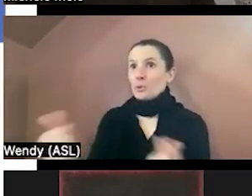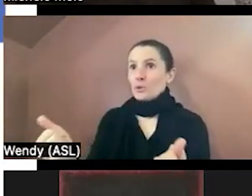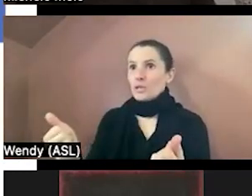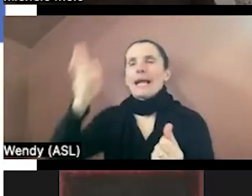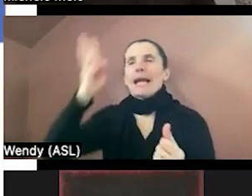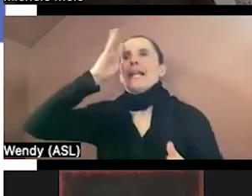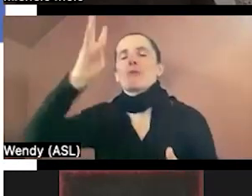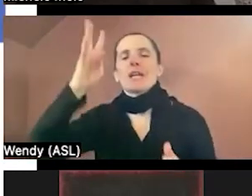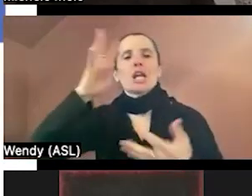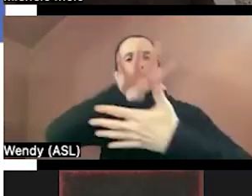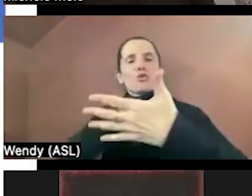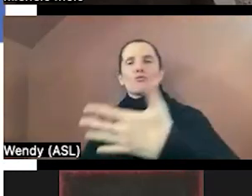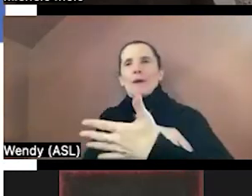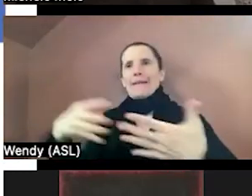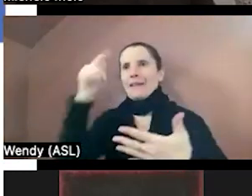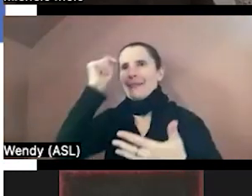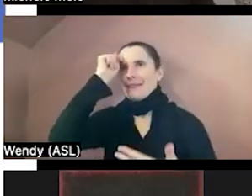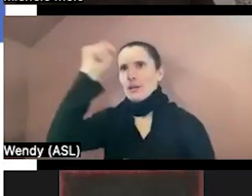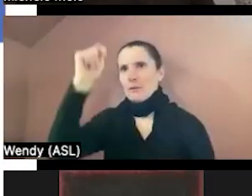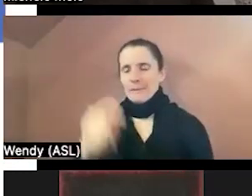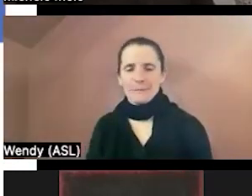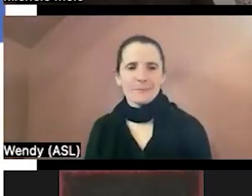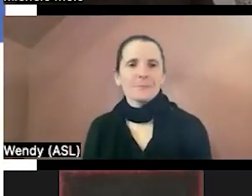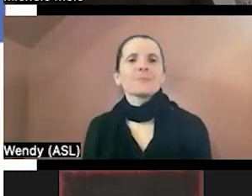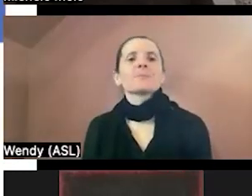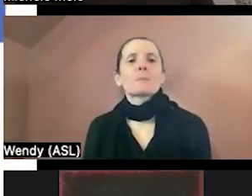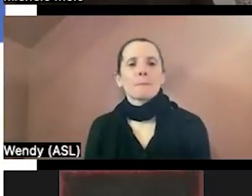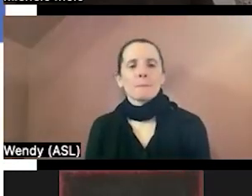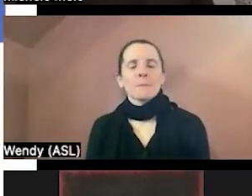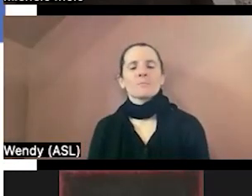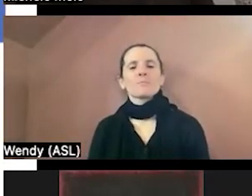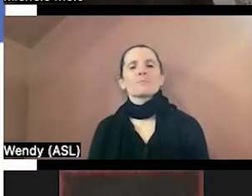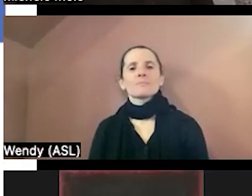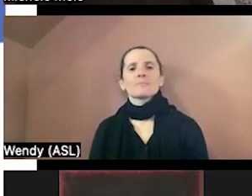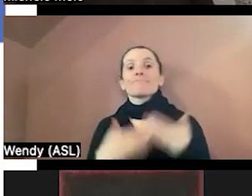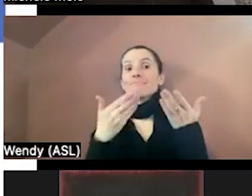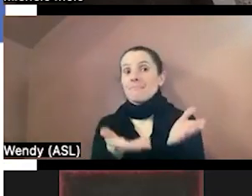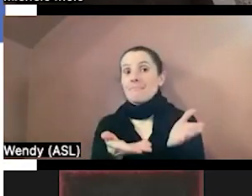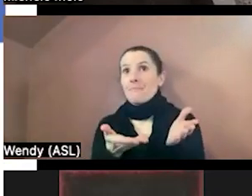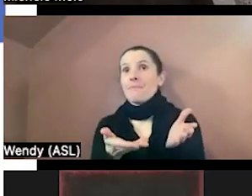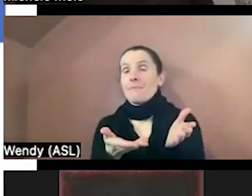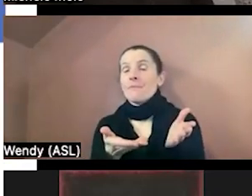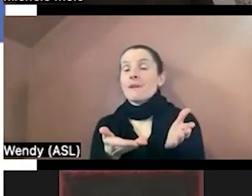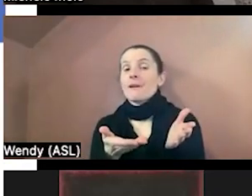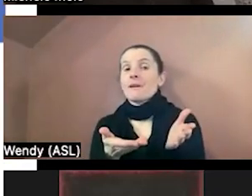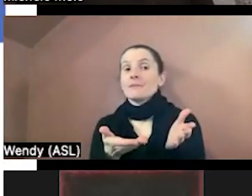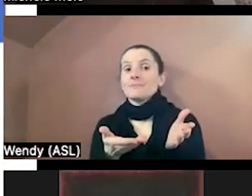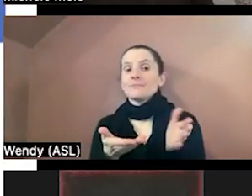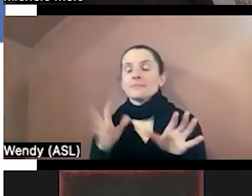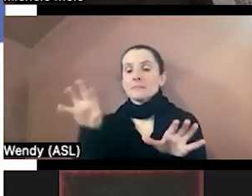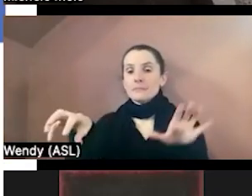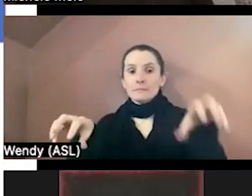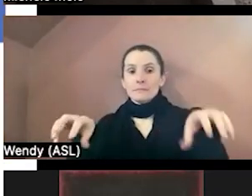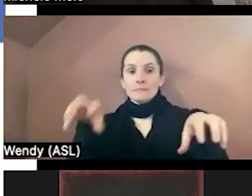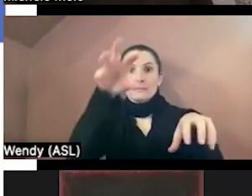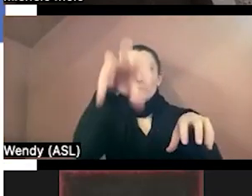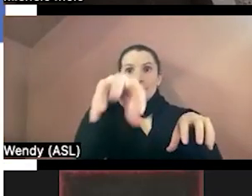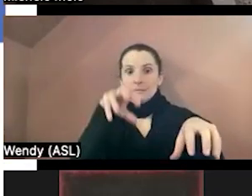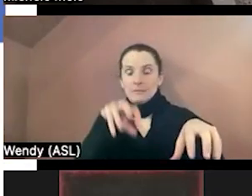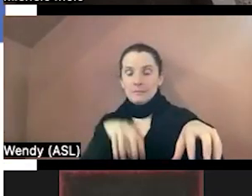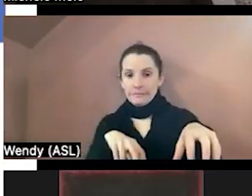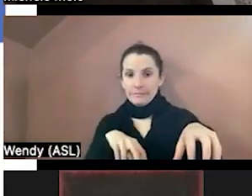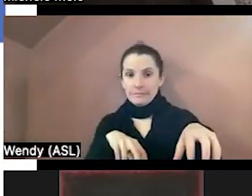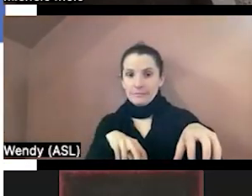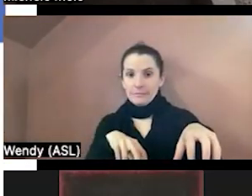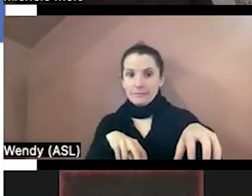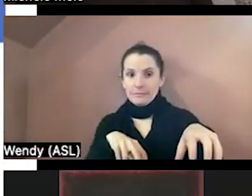He identified land masses with vertices and bridges with edges or arcs, like someone sometimes